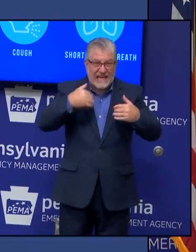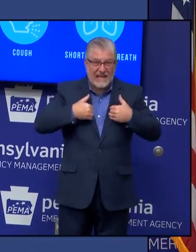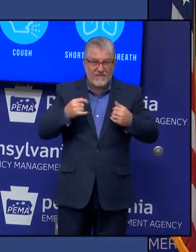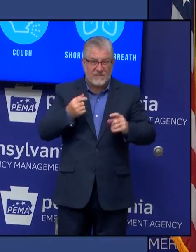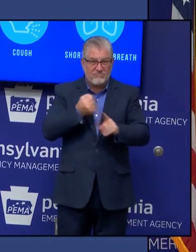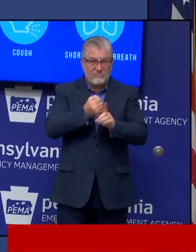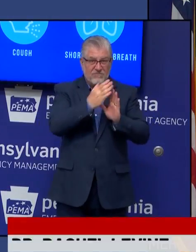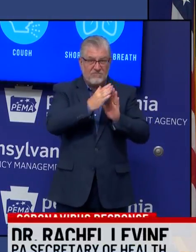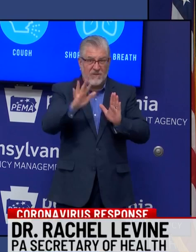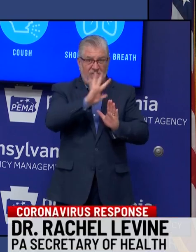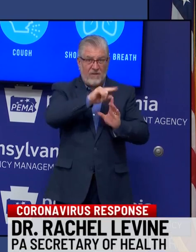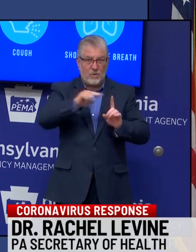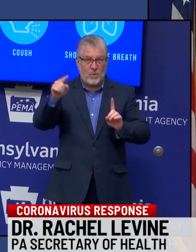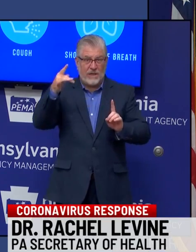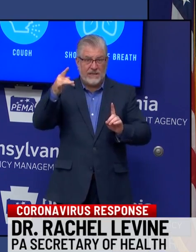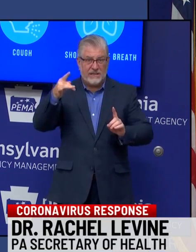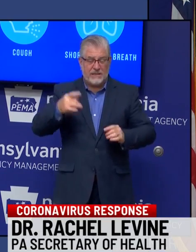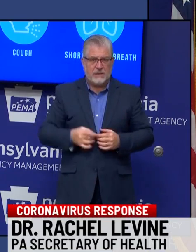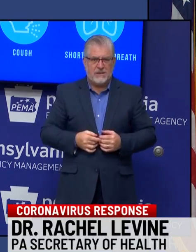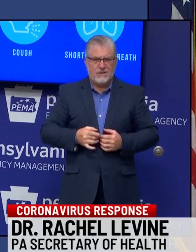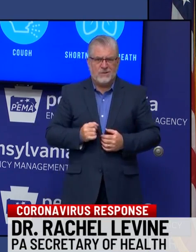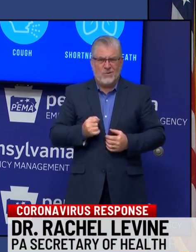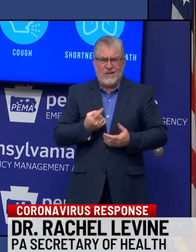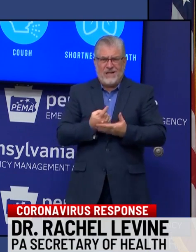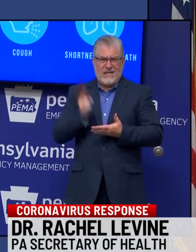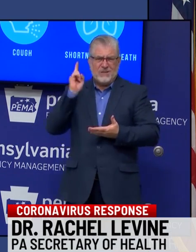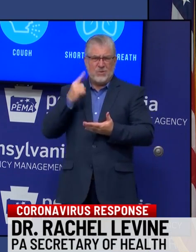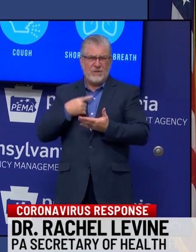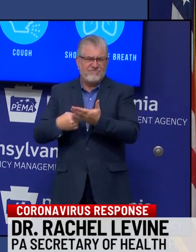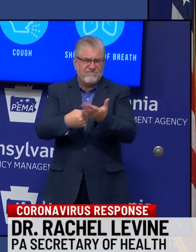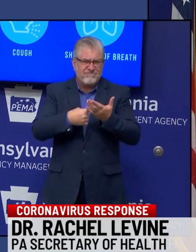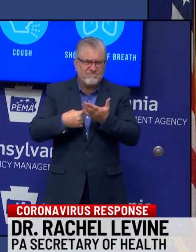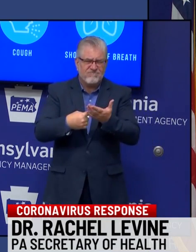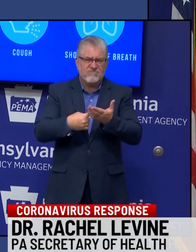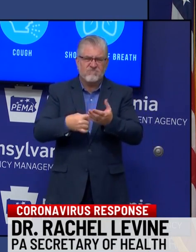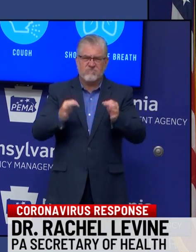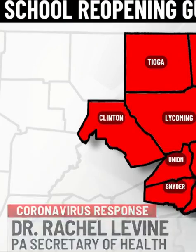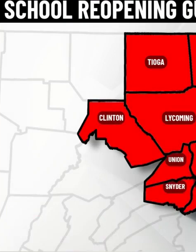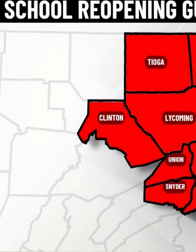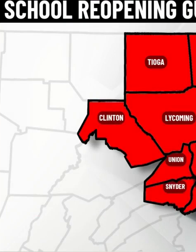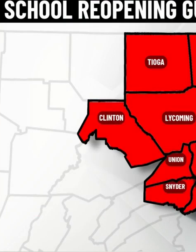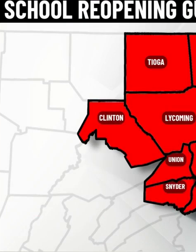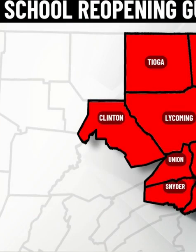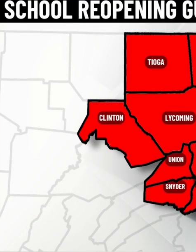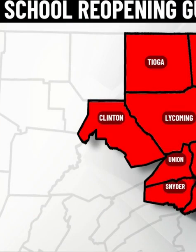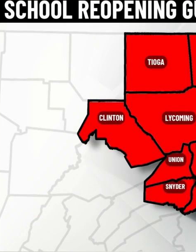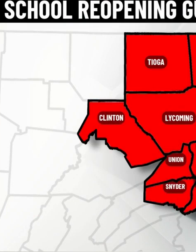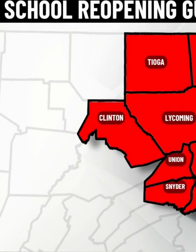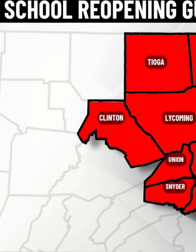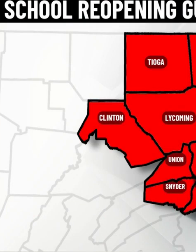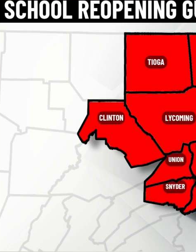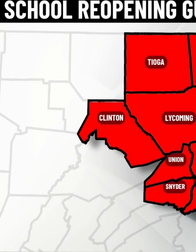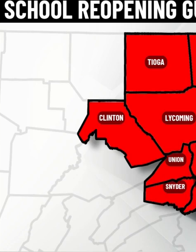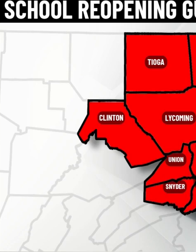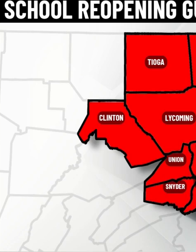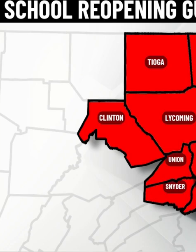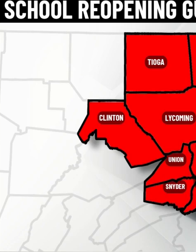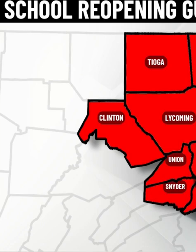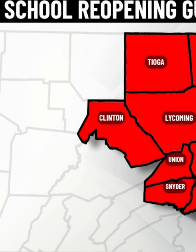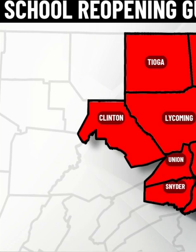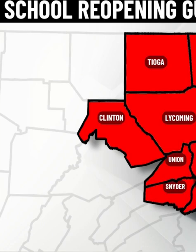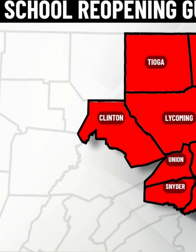As I discussed last week, the decision on instructional models in schools is still a local one. Counties under the substantial level of transmission